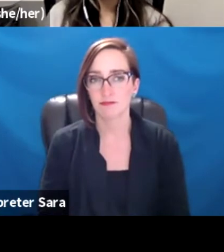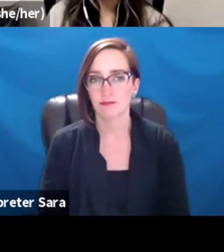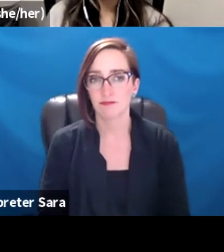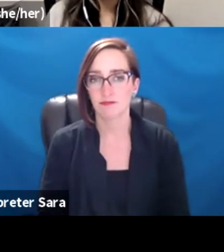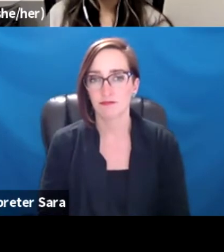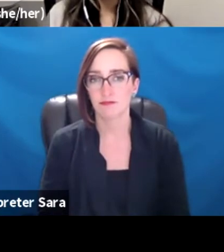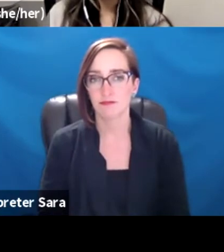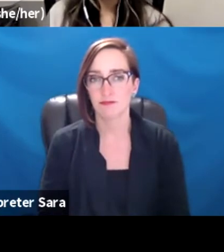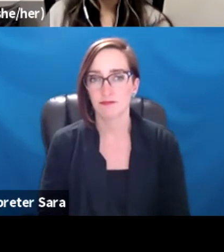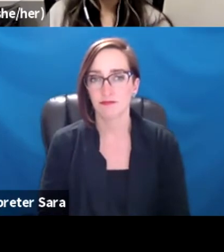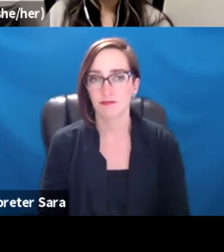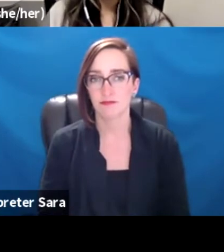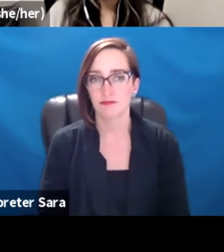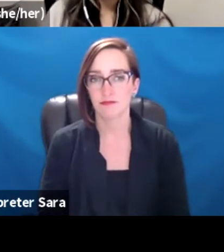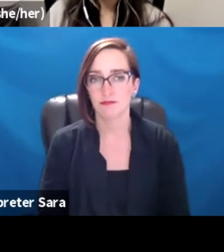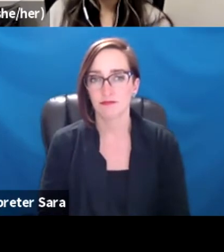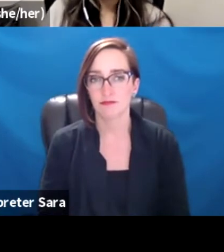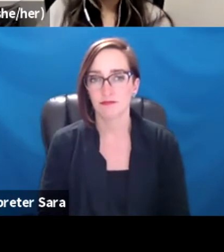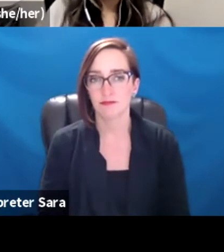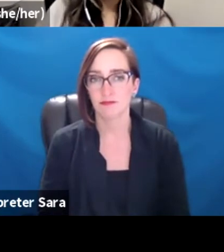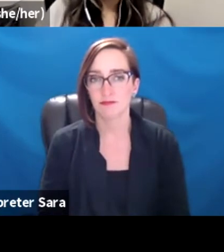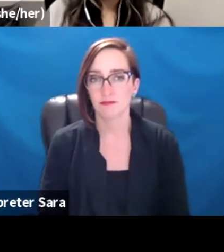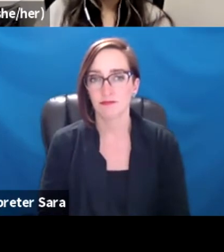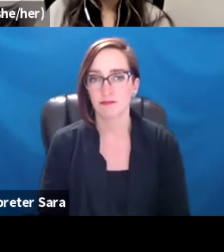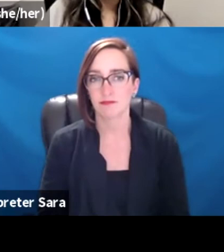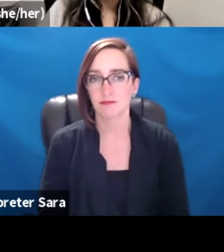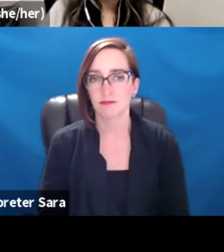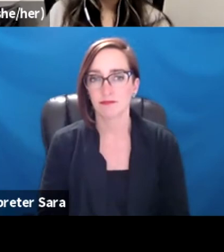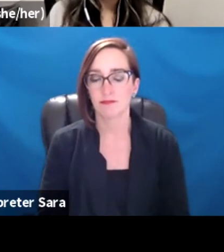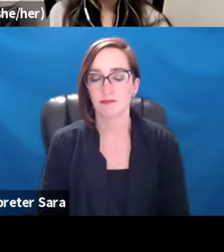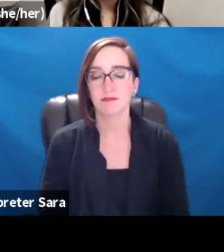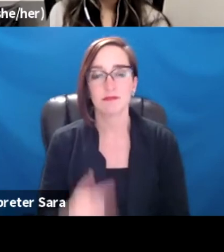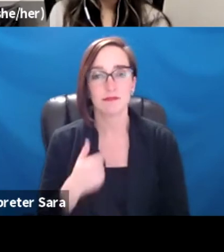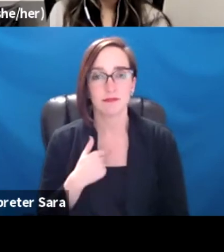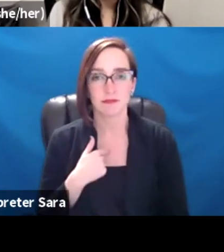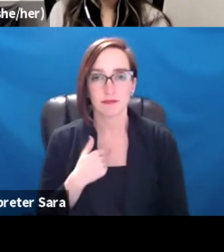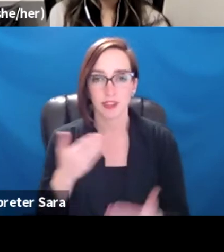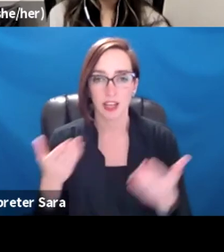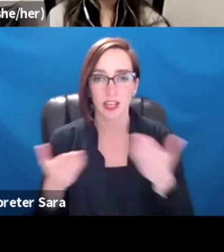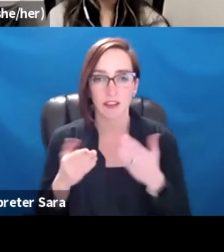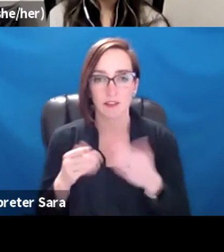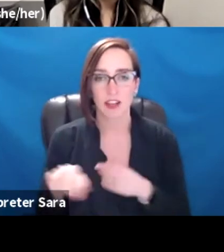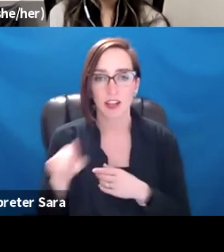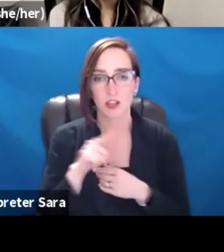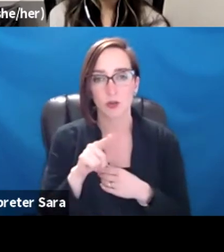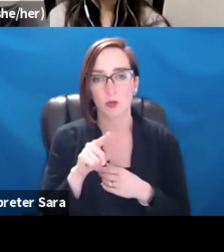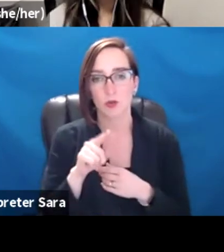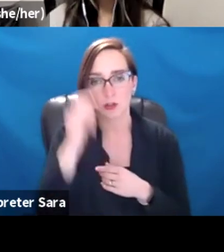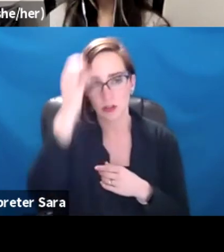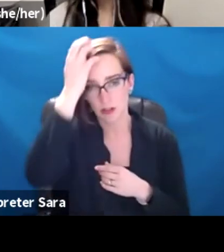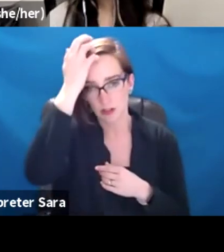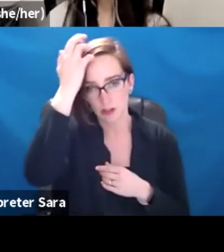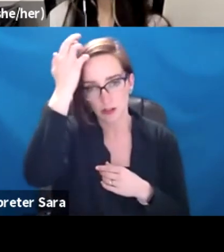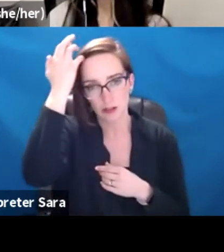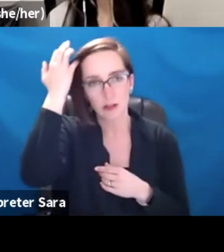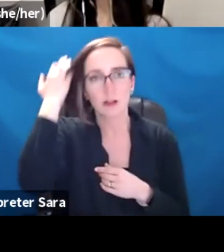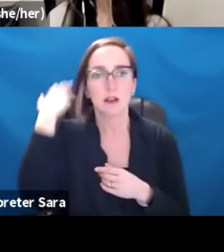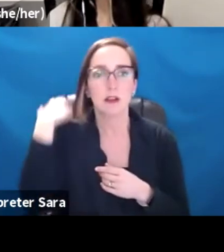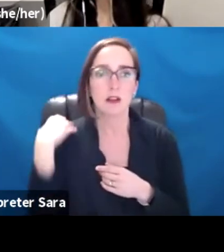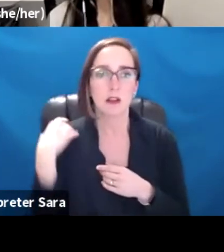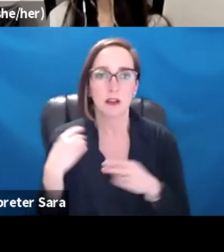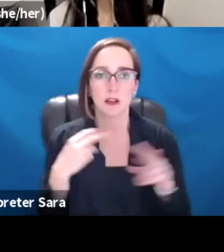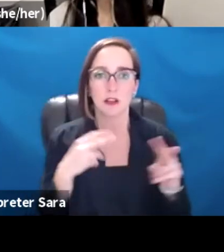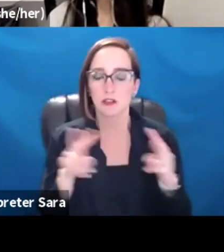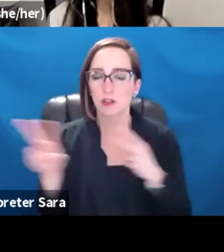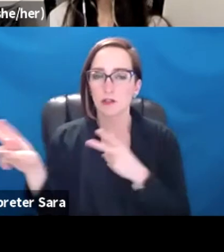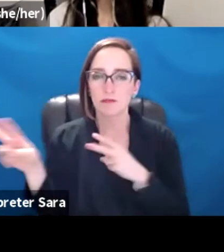it. I invite you in your mind's eye, just taking a look around your space. I want you to thank those